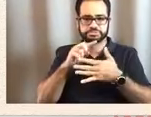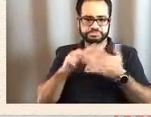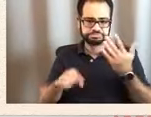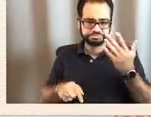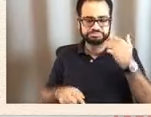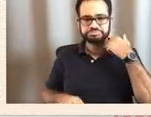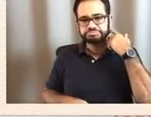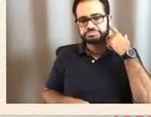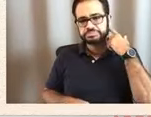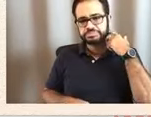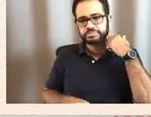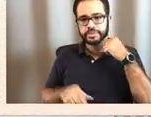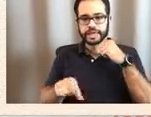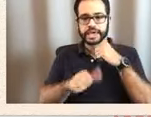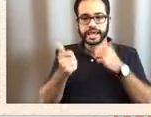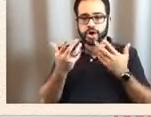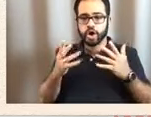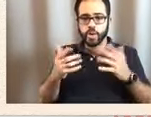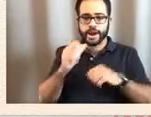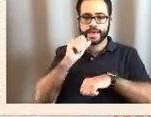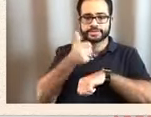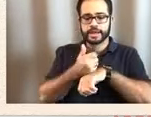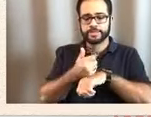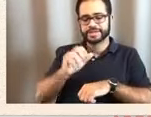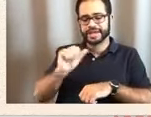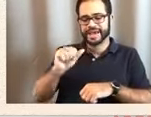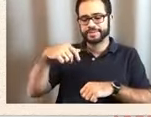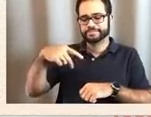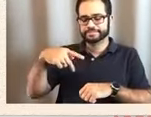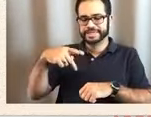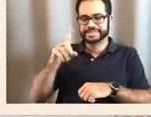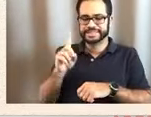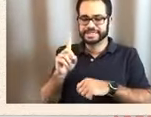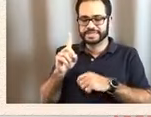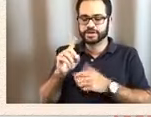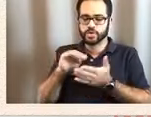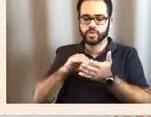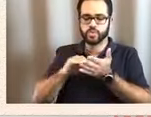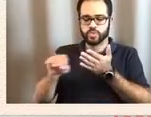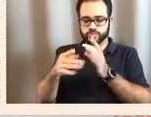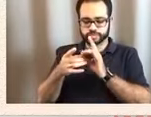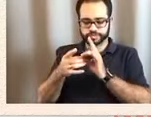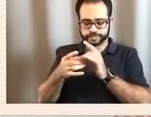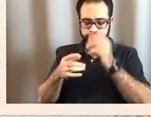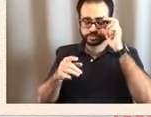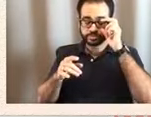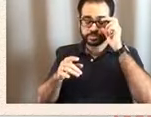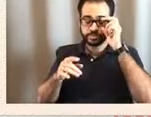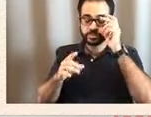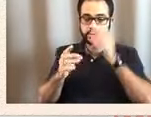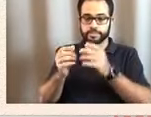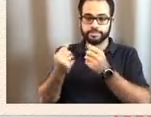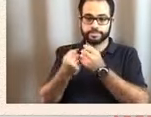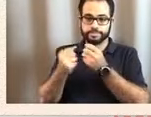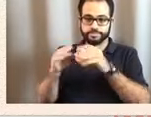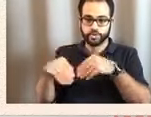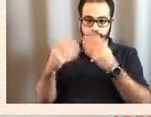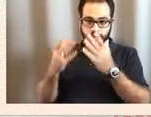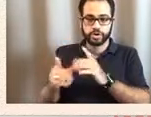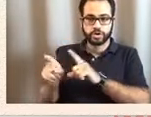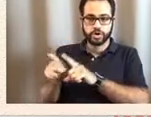Any already established APD iBudget waiver provider, referred to as waiver provider, would also be considered